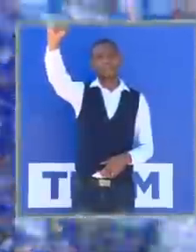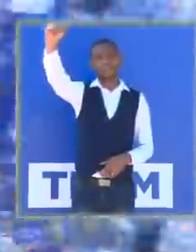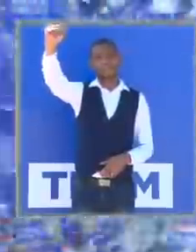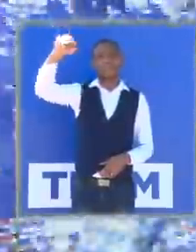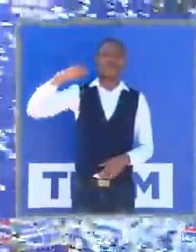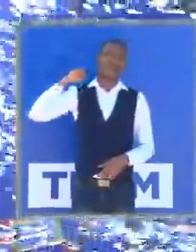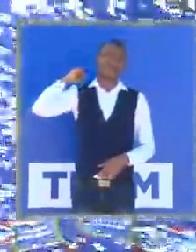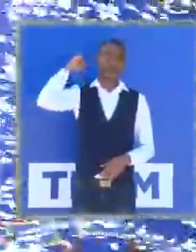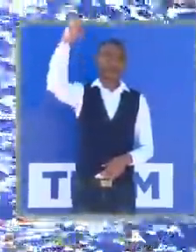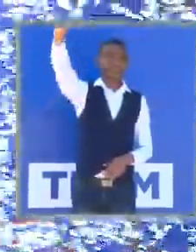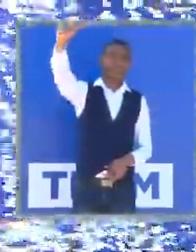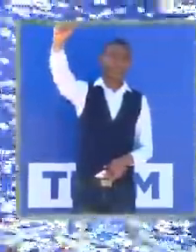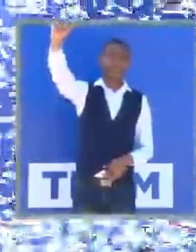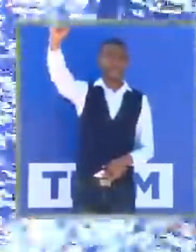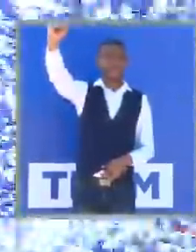Amanta.